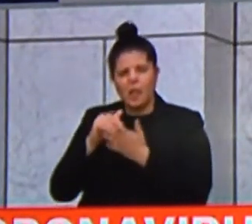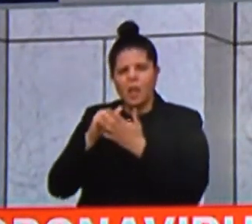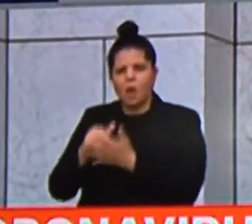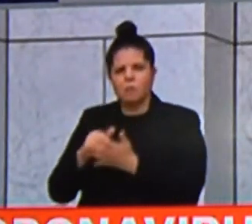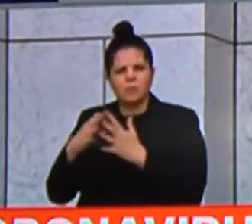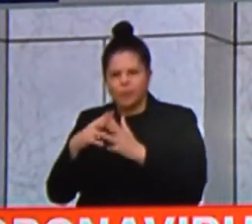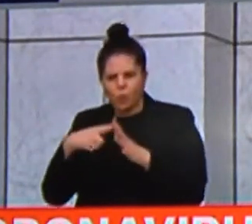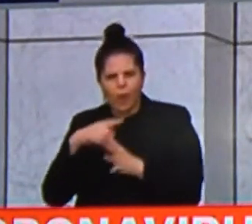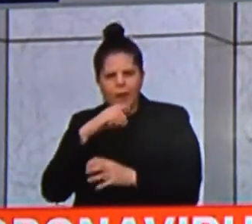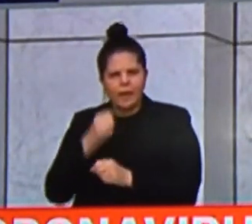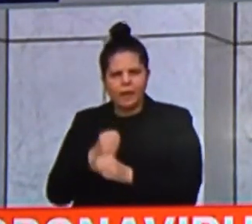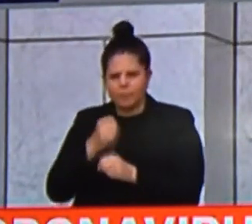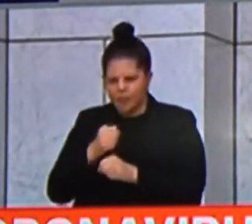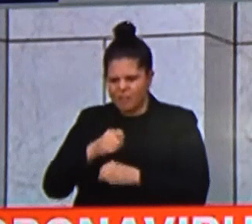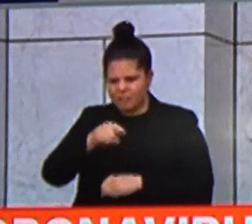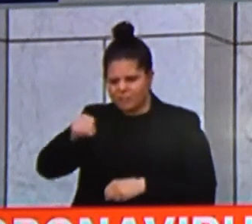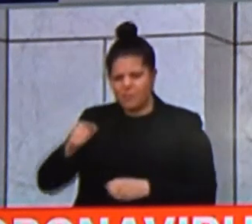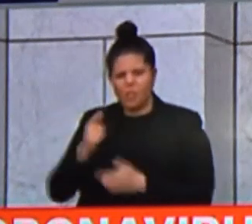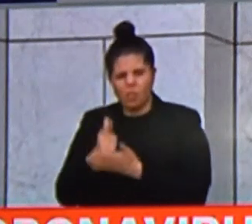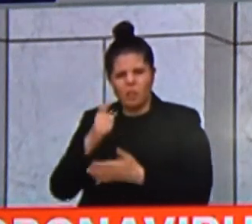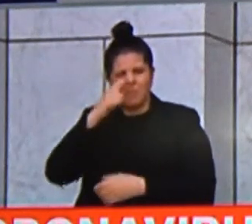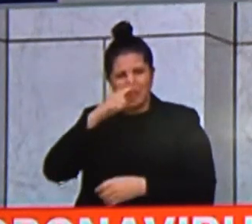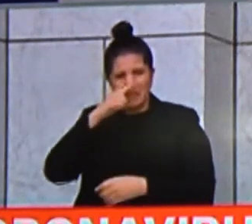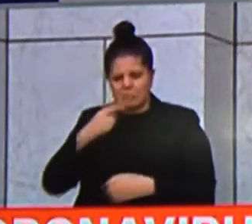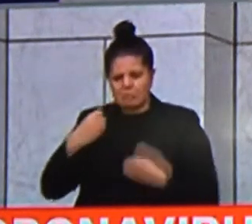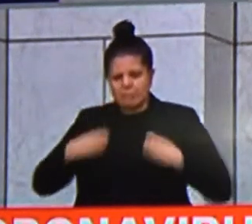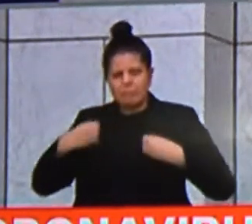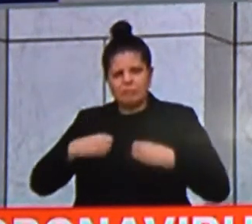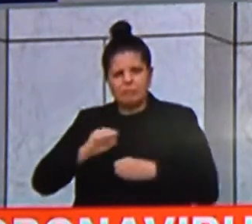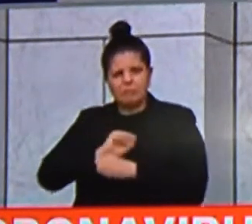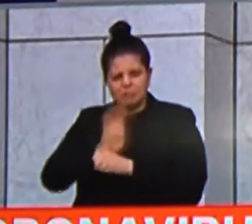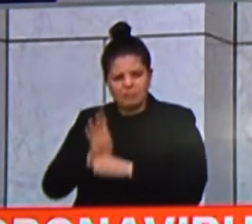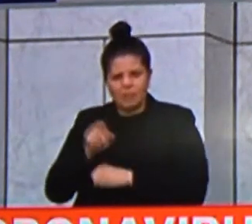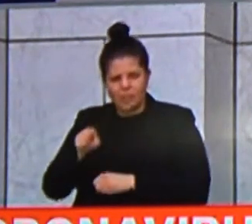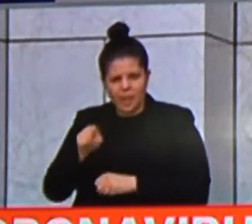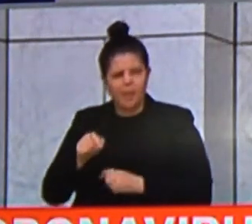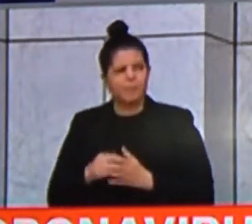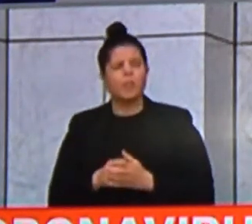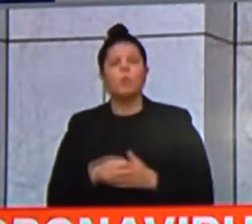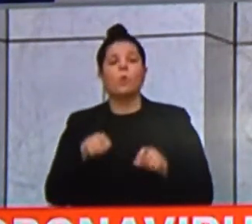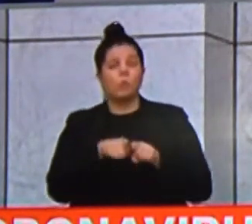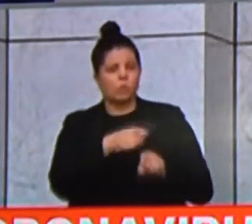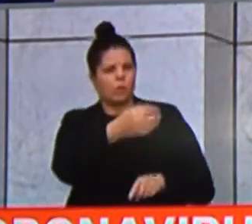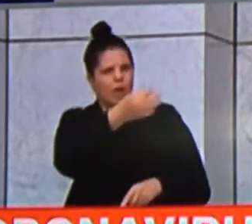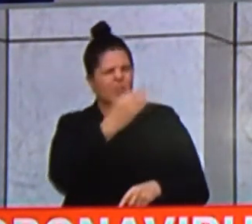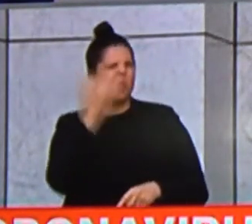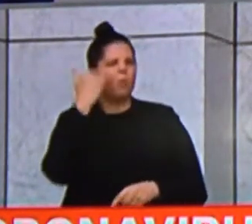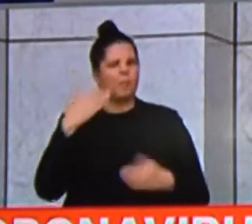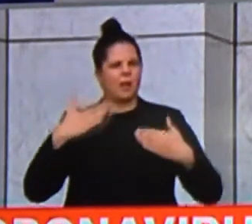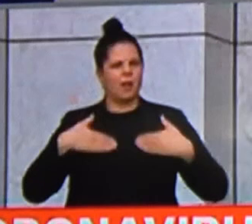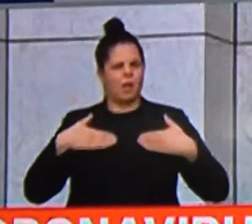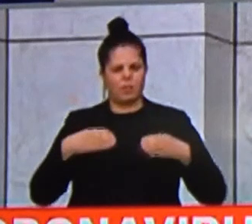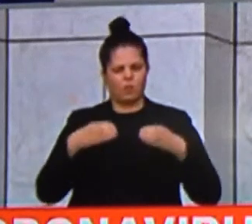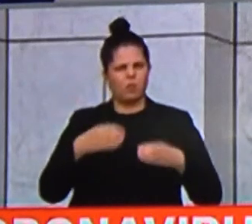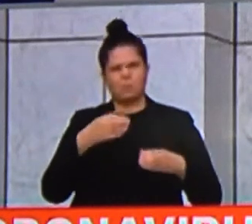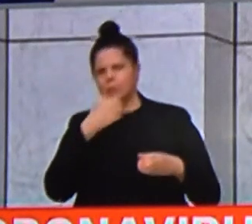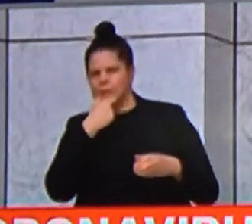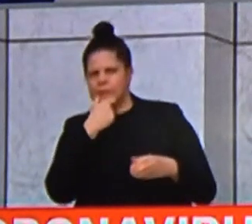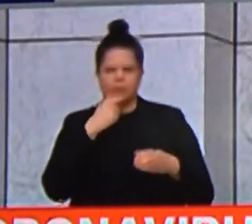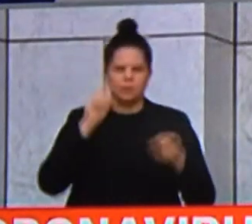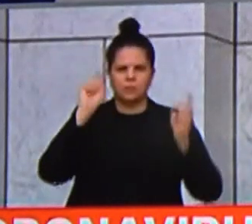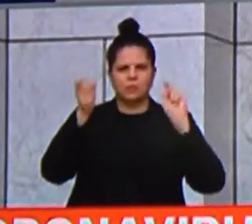We have already provided over $30 billion worth of support to these small and medium-sized businesses to support them over